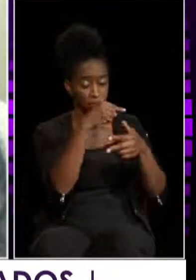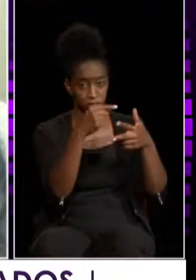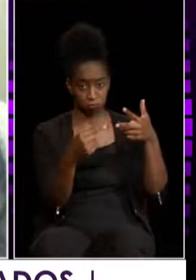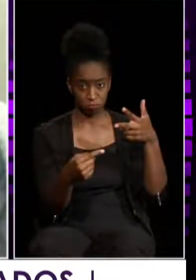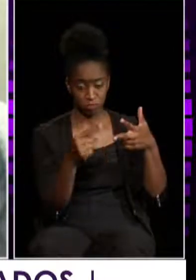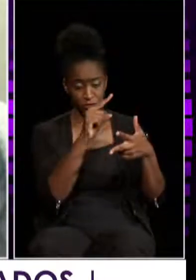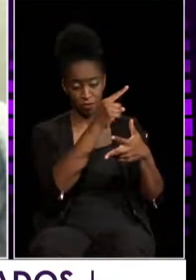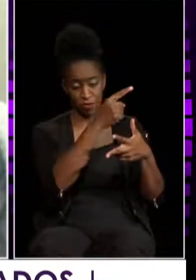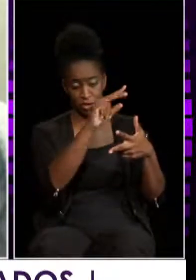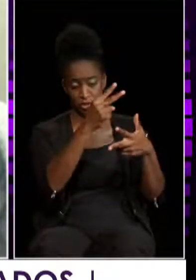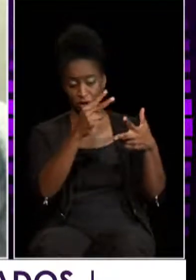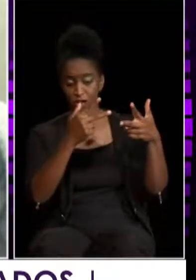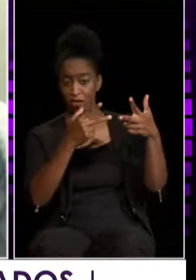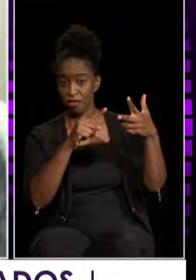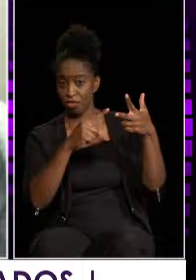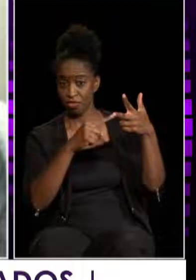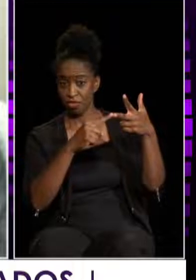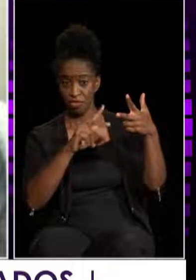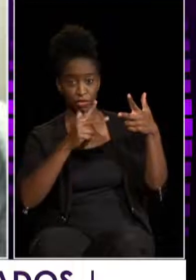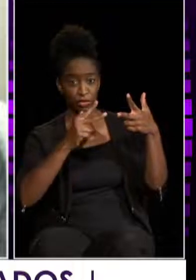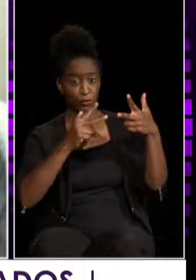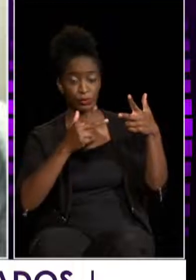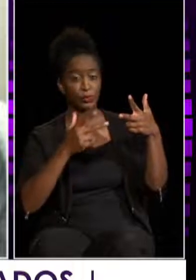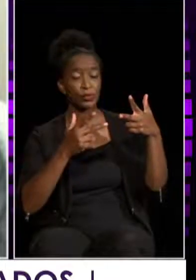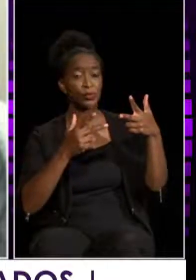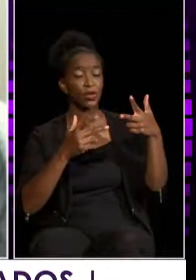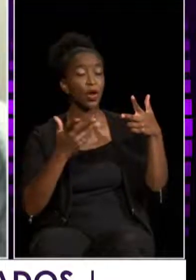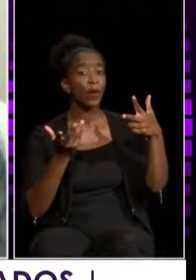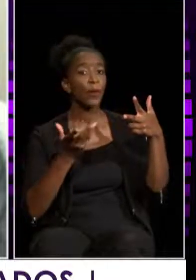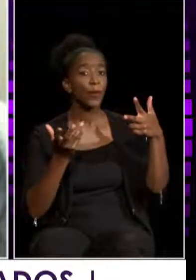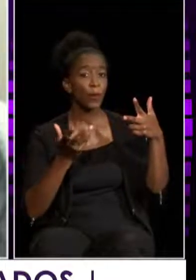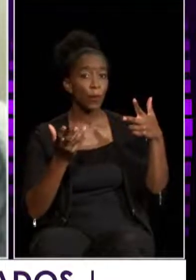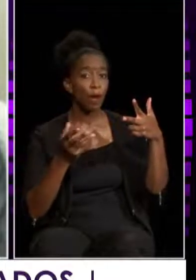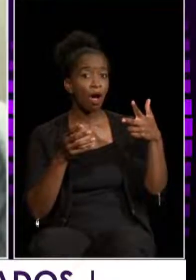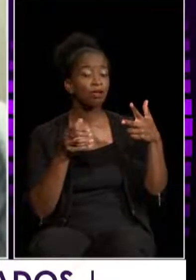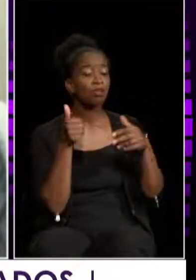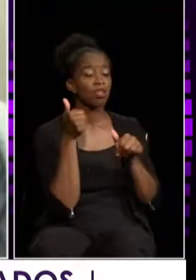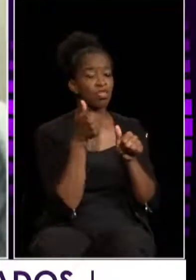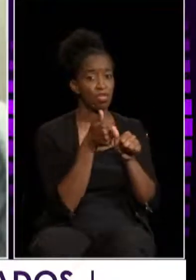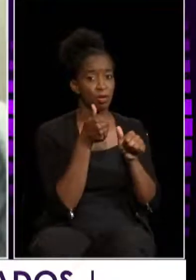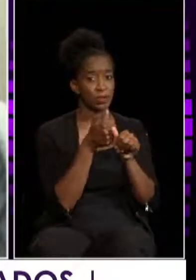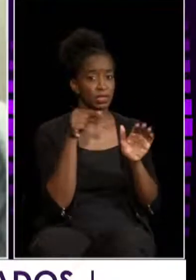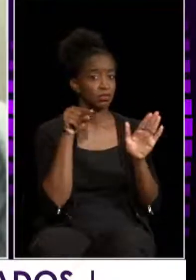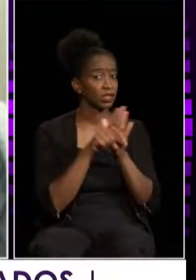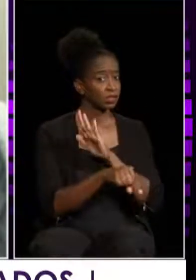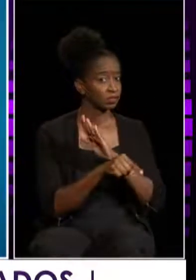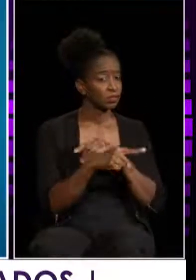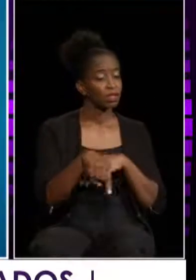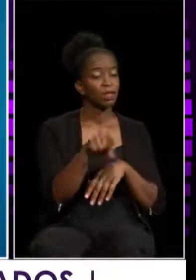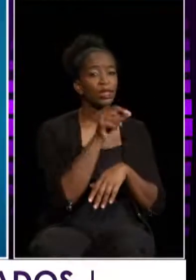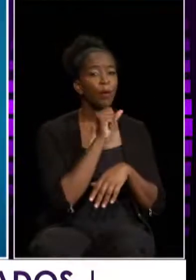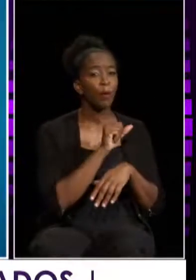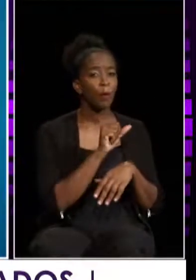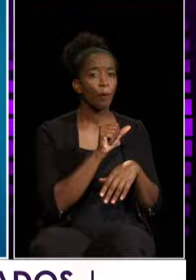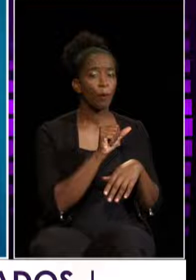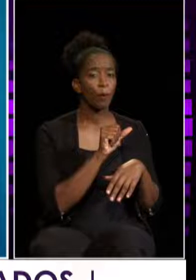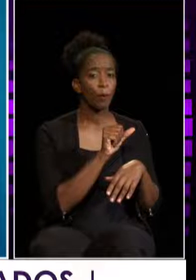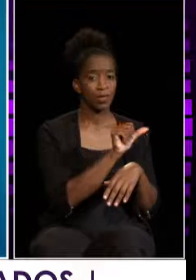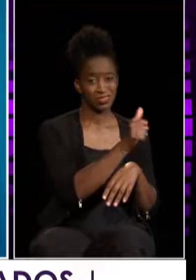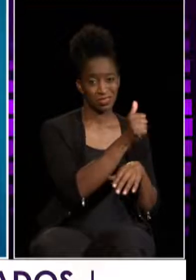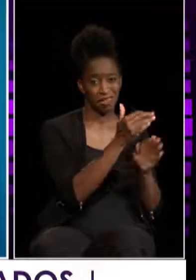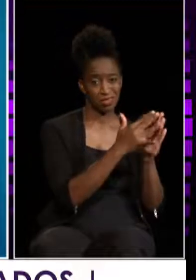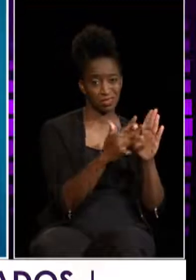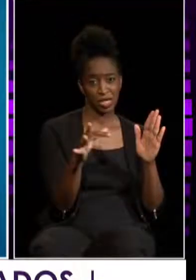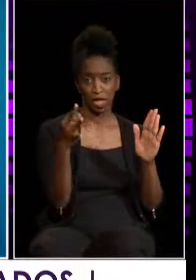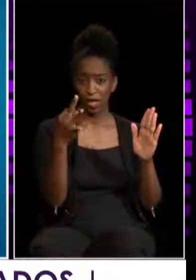Yes, between the ages of 10 to 19. 10 to 19, which is essentially very, very young people. So once again, we're